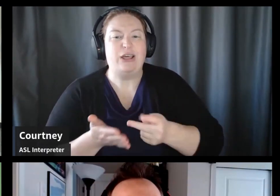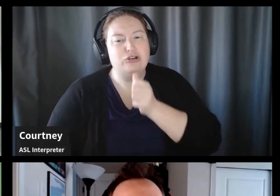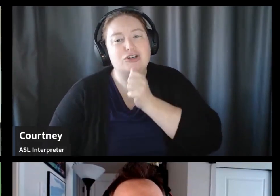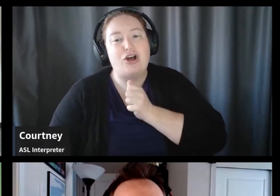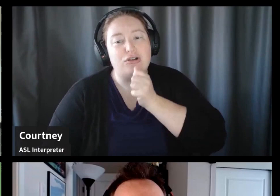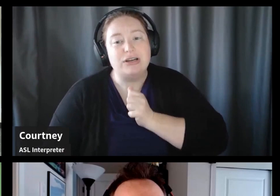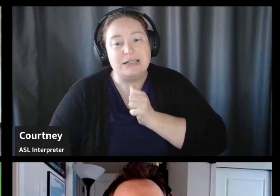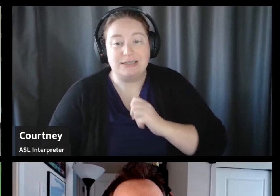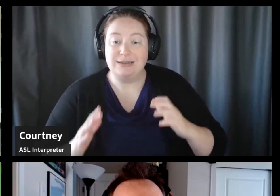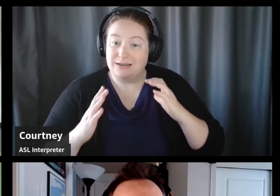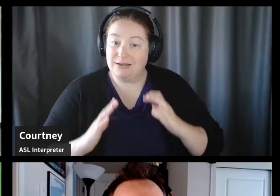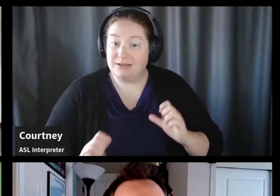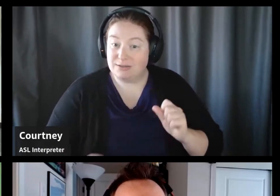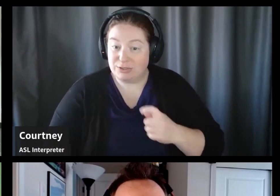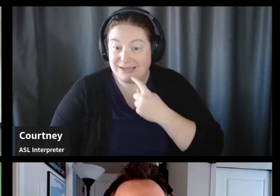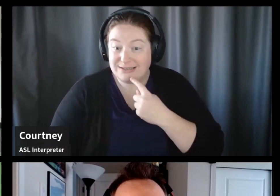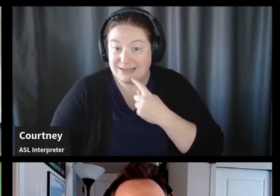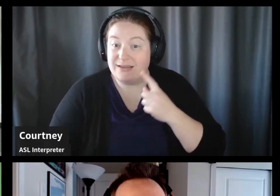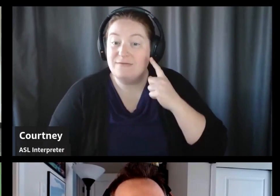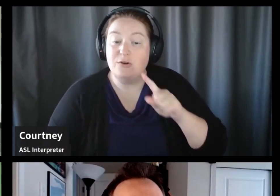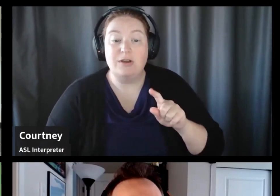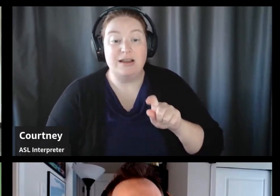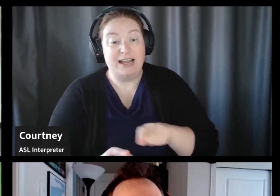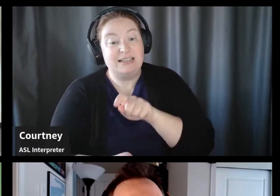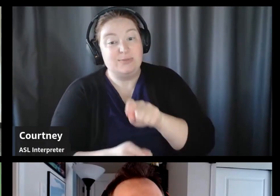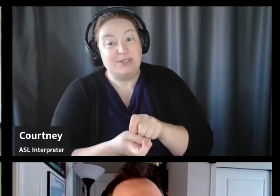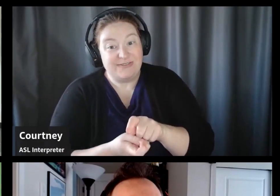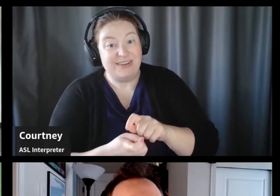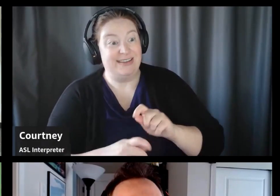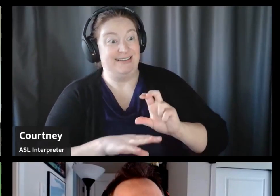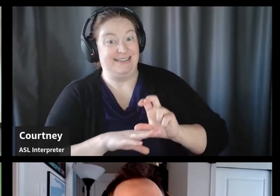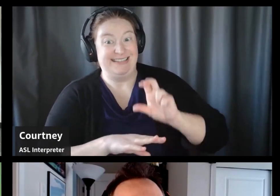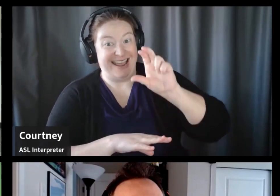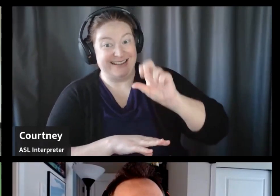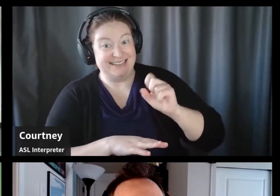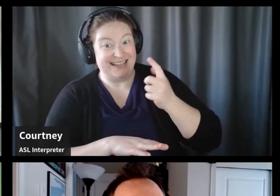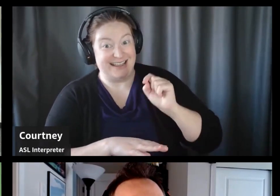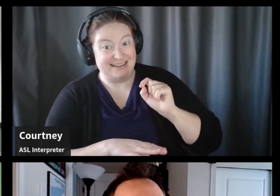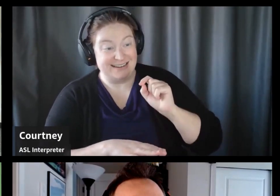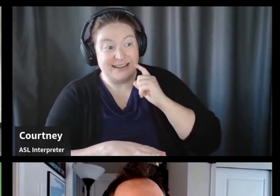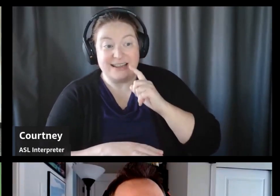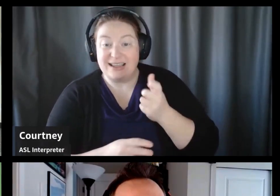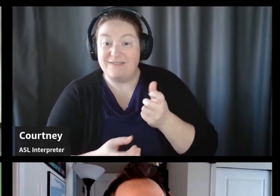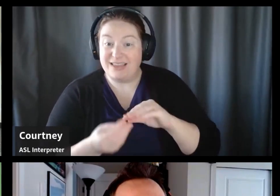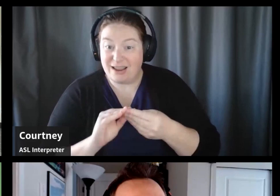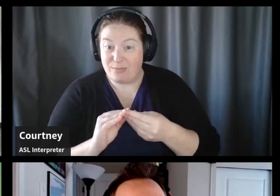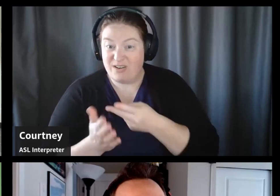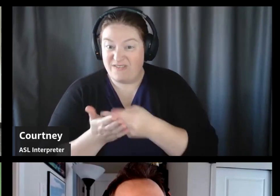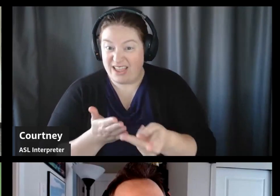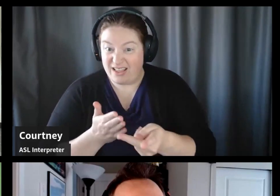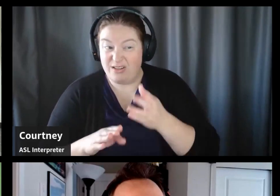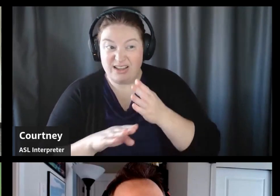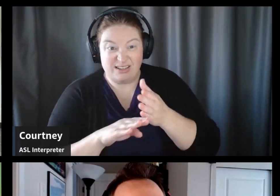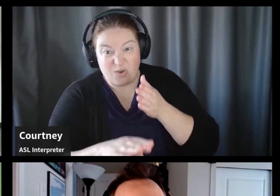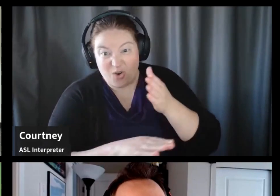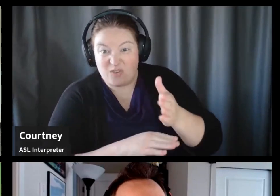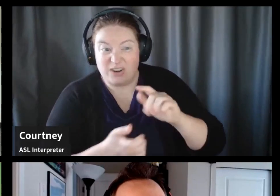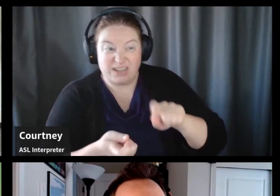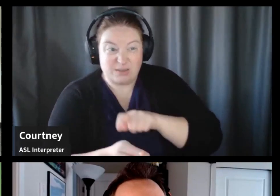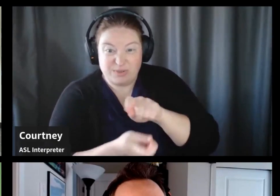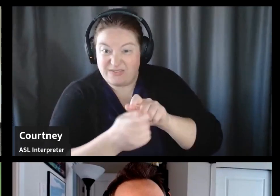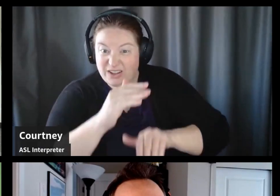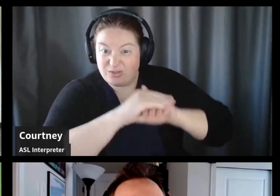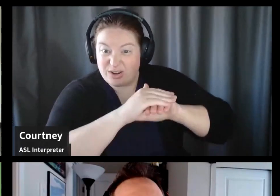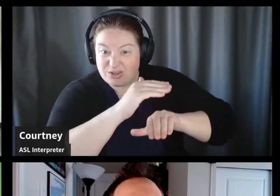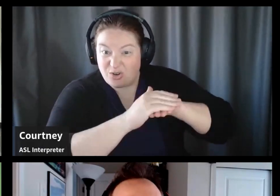can say that, hey, for a given StackSet deployment, if the number of fail in stack instances cross a particular threshold, very